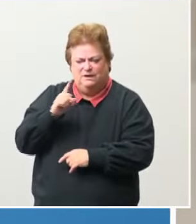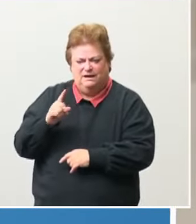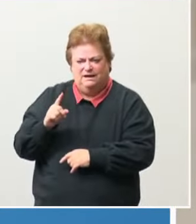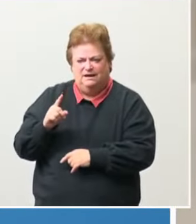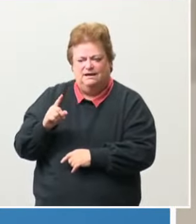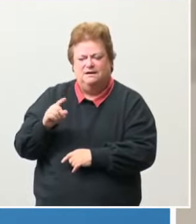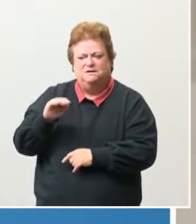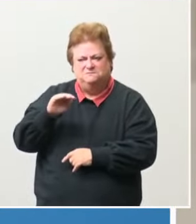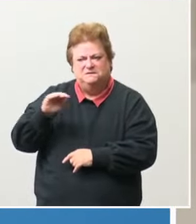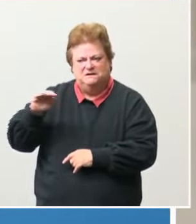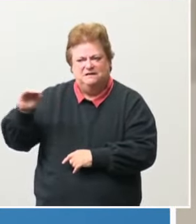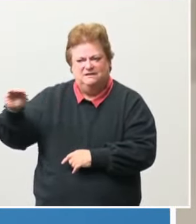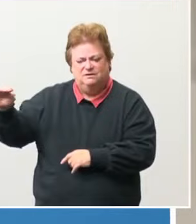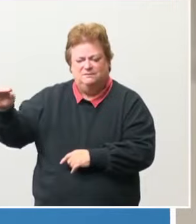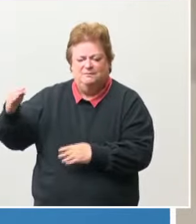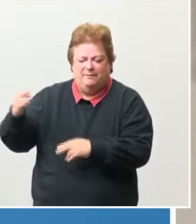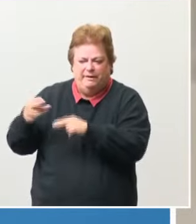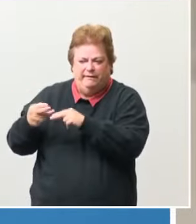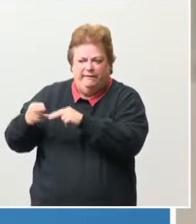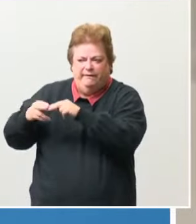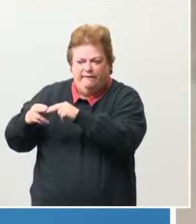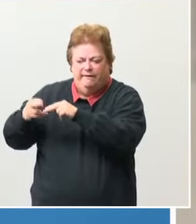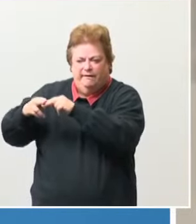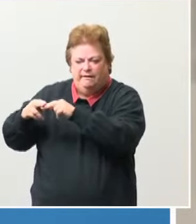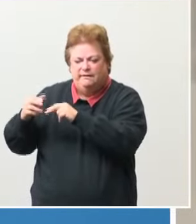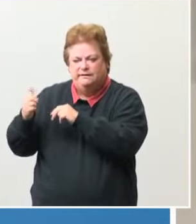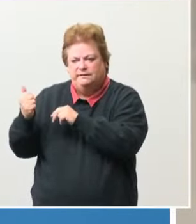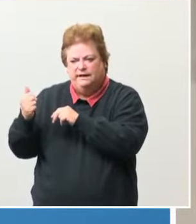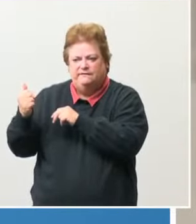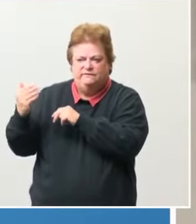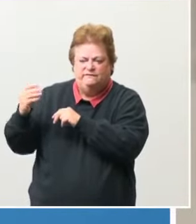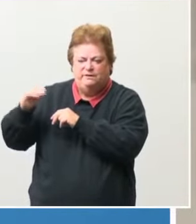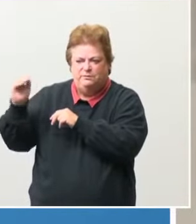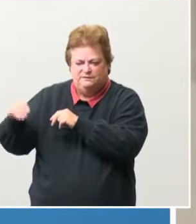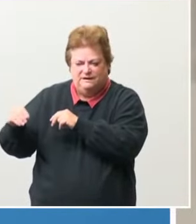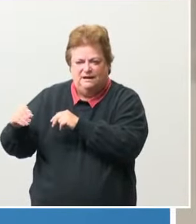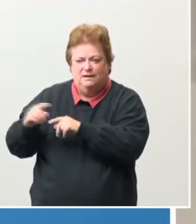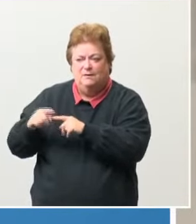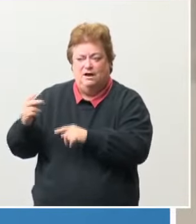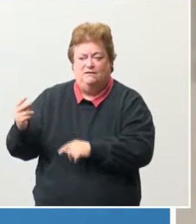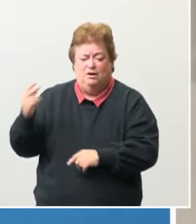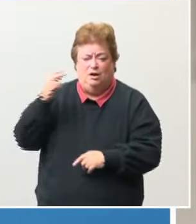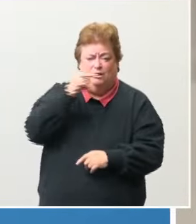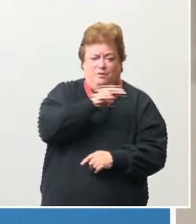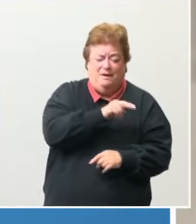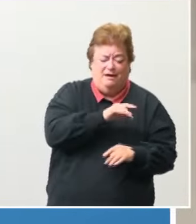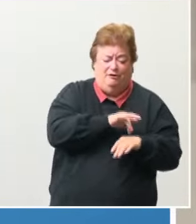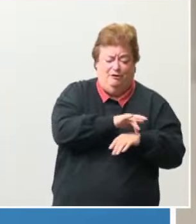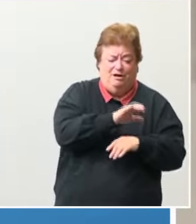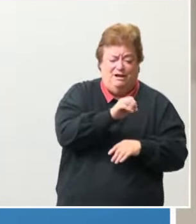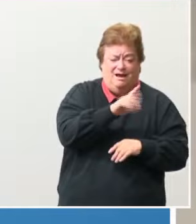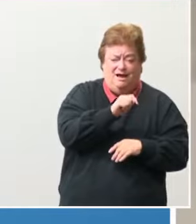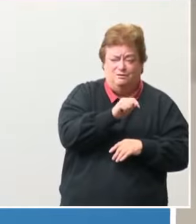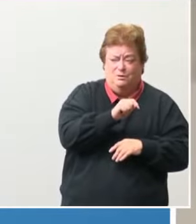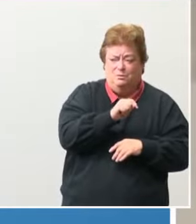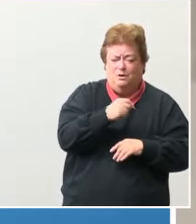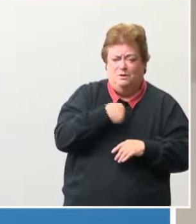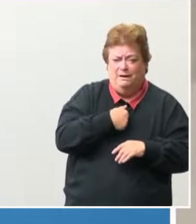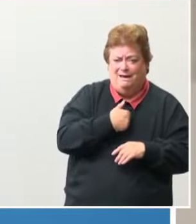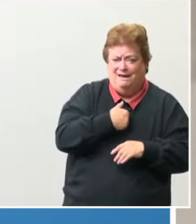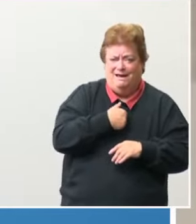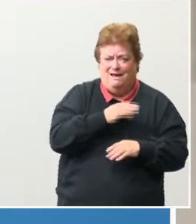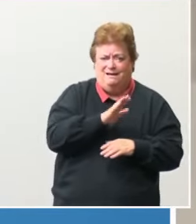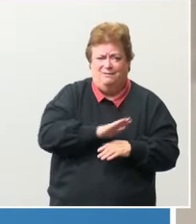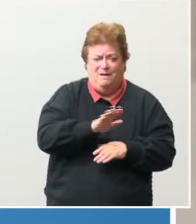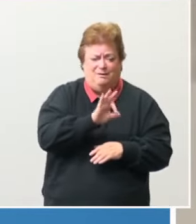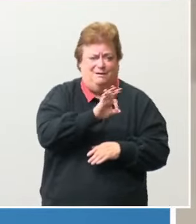stayed level. They've maybe gone up a little bit, like 10, 15%. I mean, if you look back to early October, we had around 90